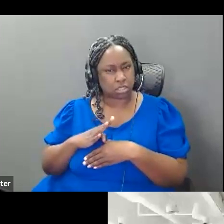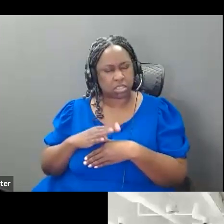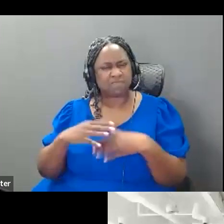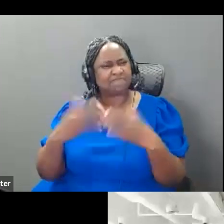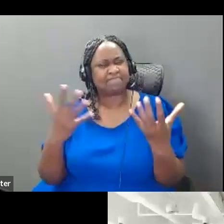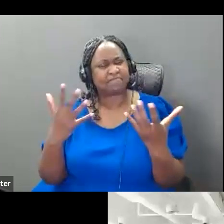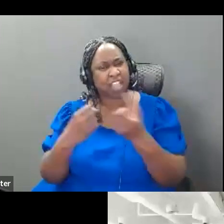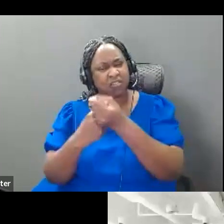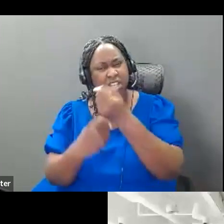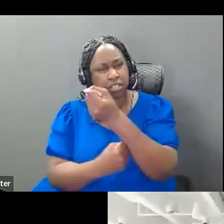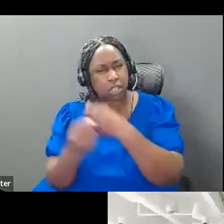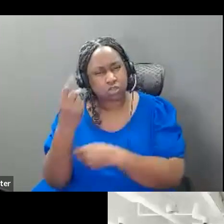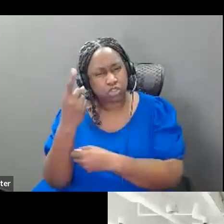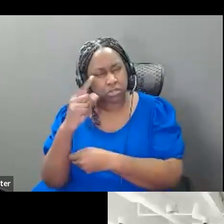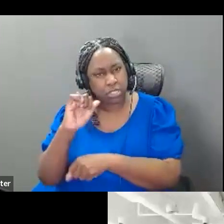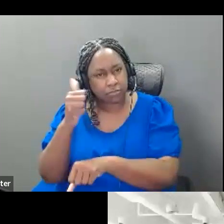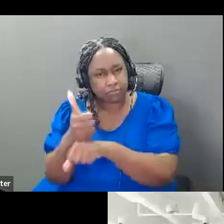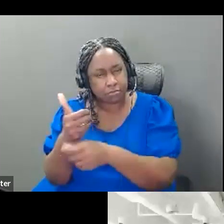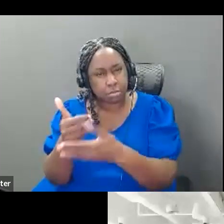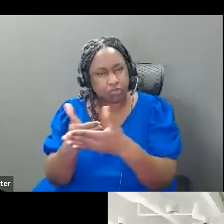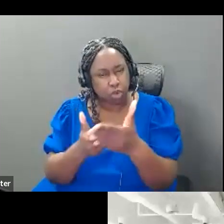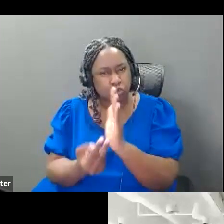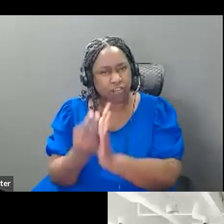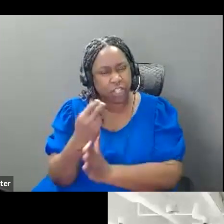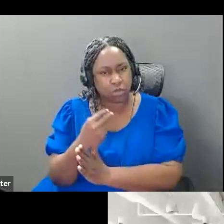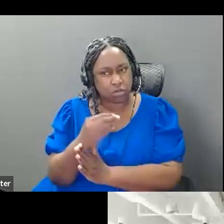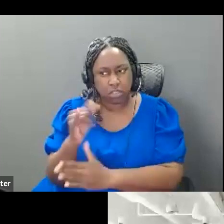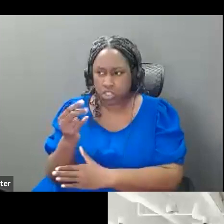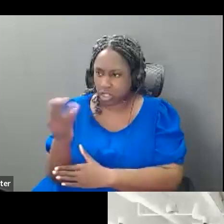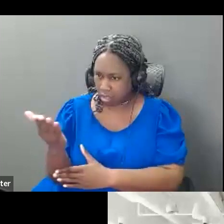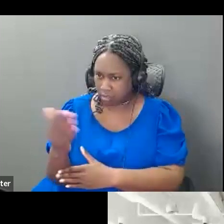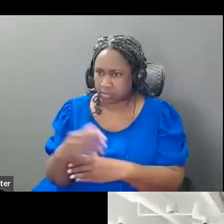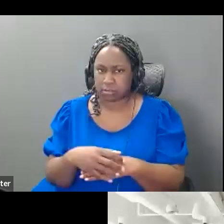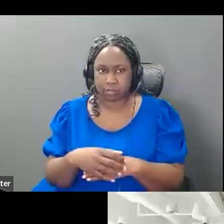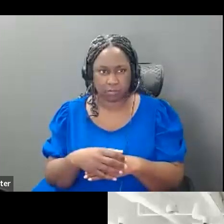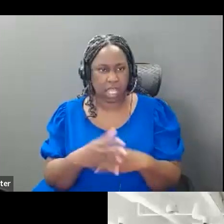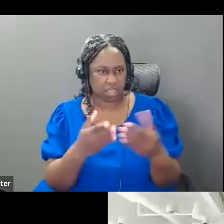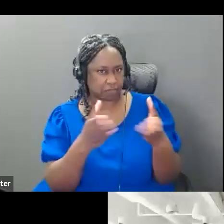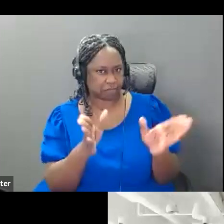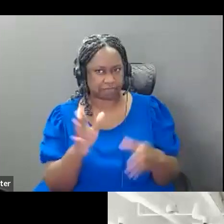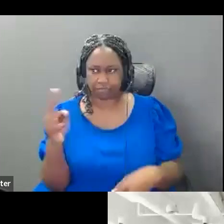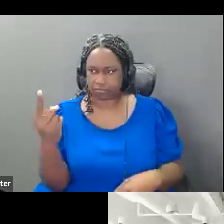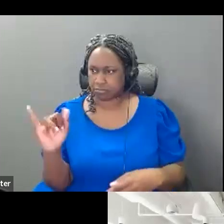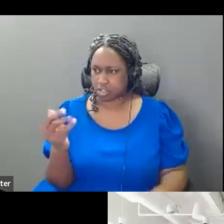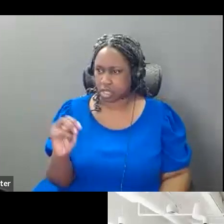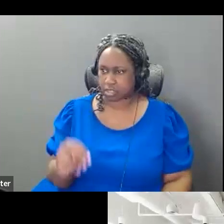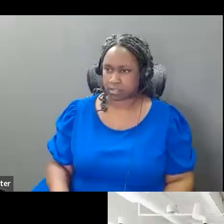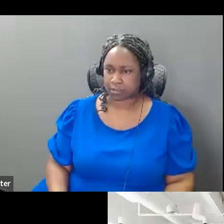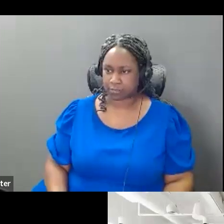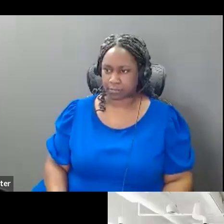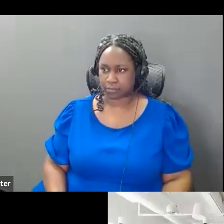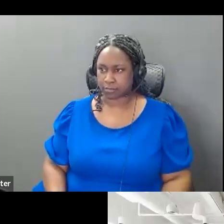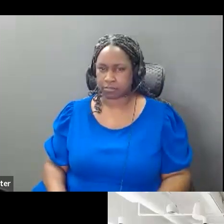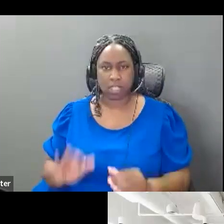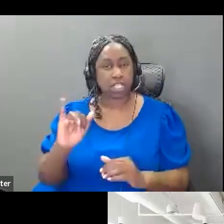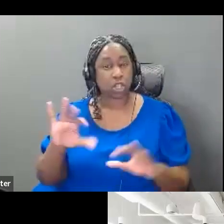to establish with the group before review time begins? John, maybe this is first to you and then to our team from Brevity and Wit. Yeah, sure. How did that group come